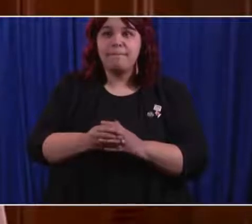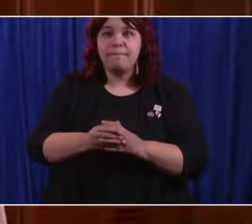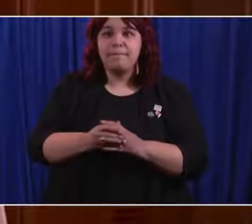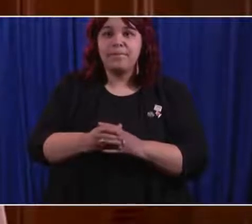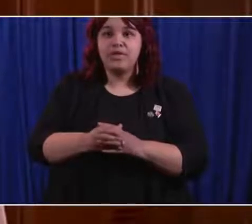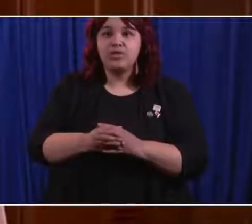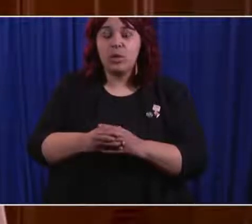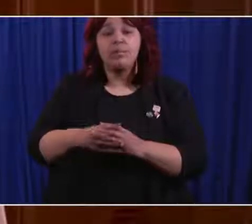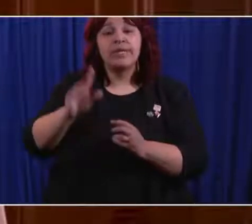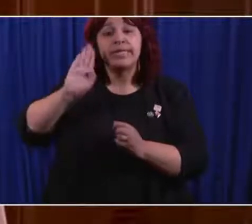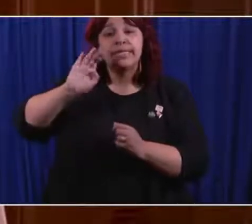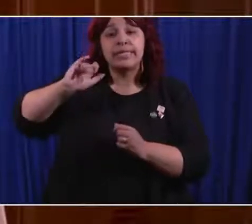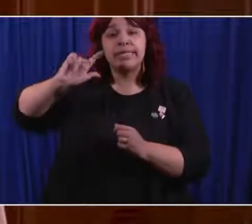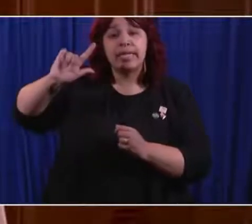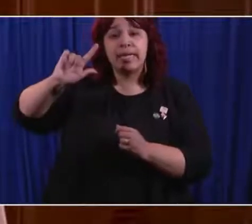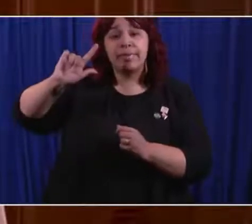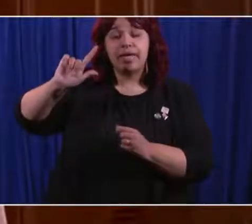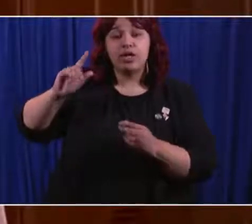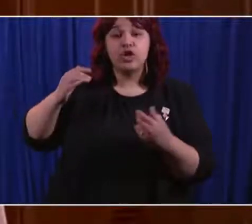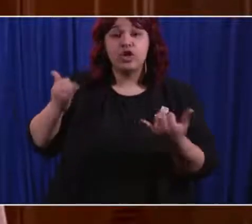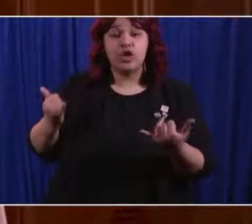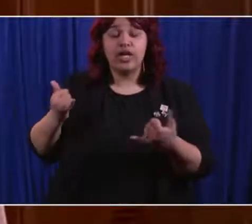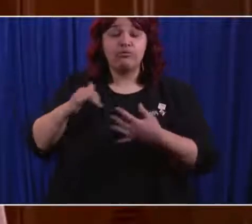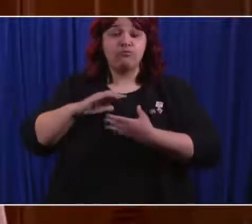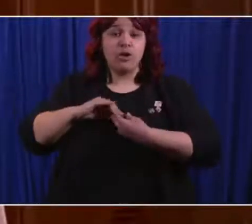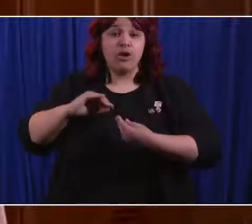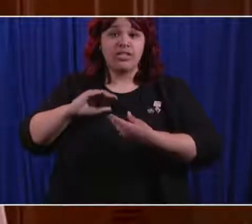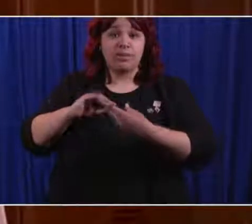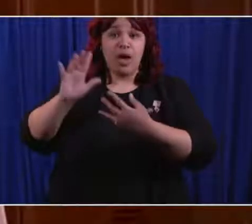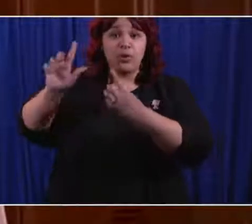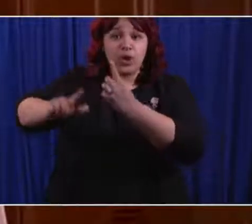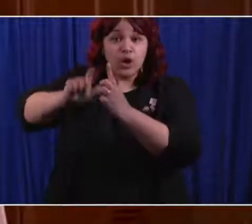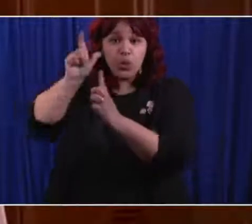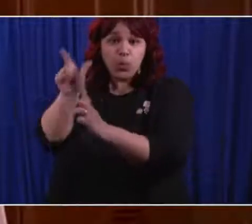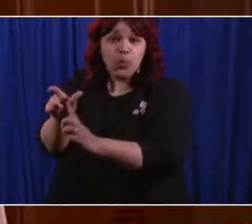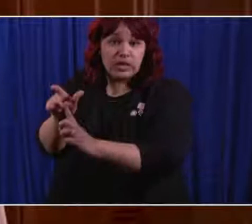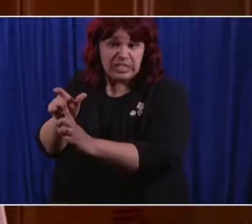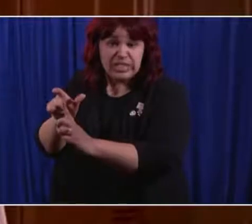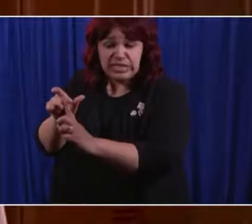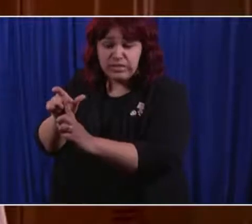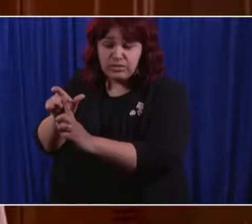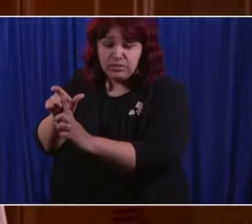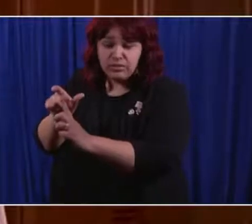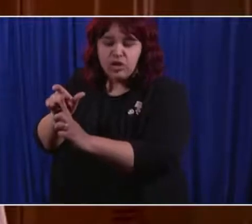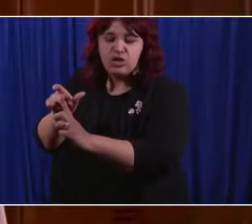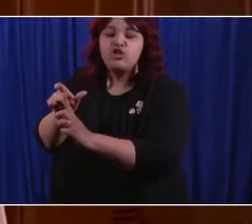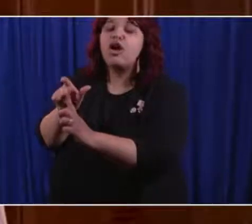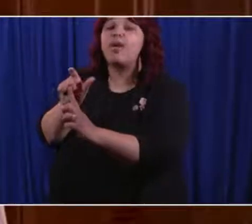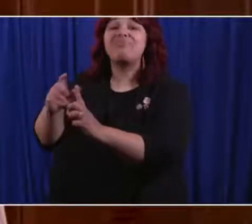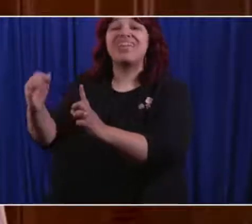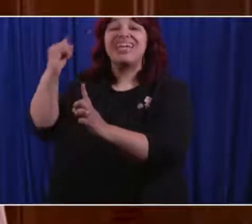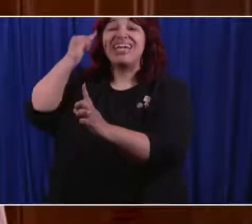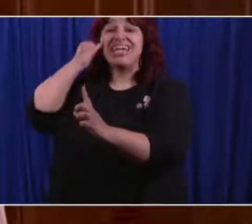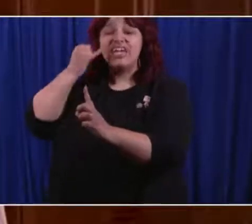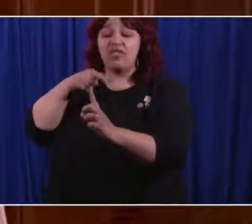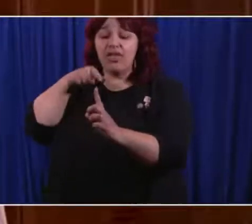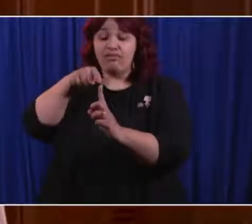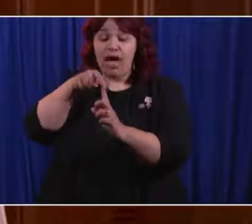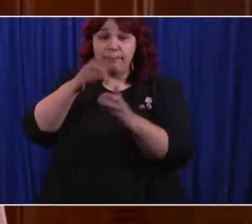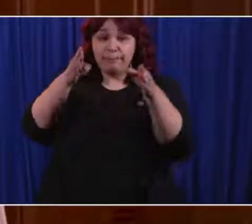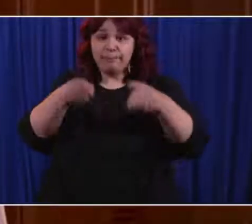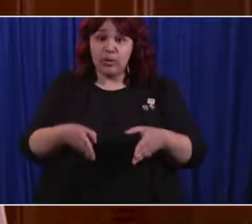it says quarantining could not occur unless there is a medical diagnosis,